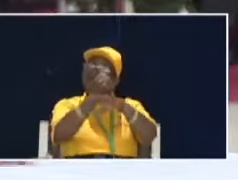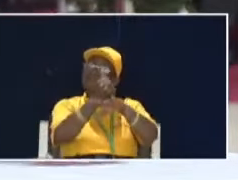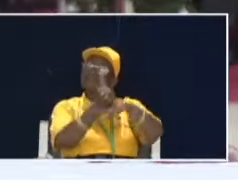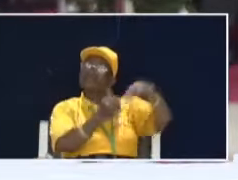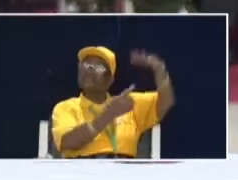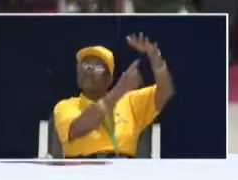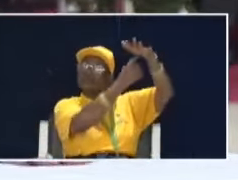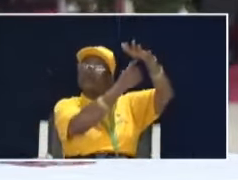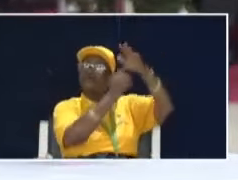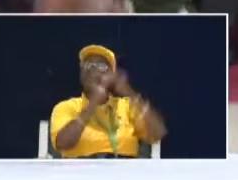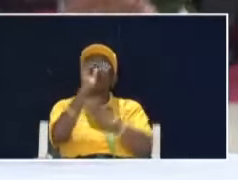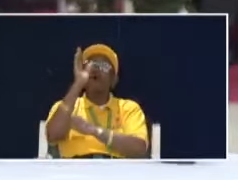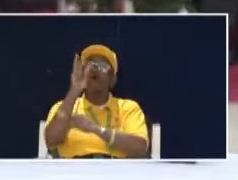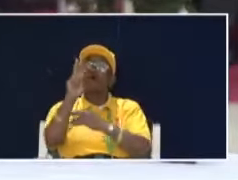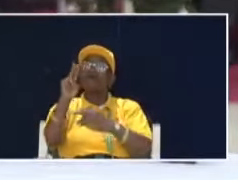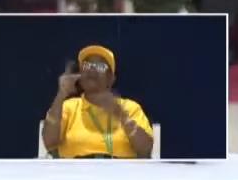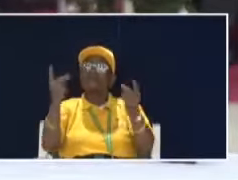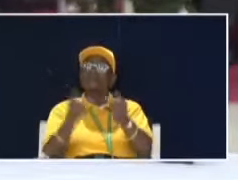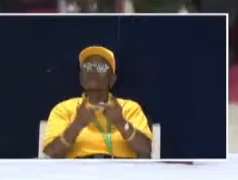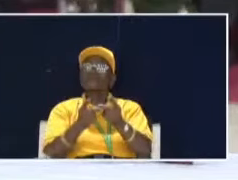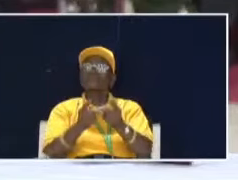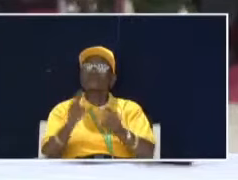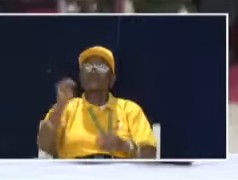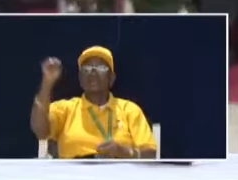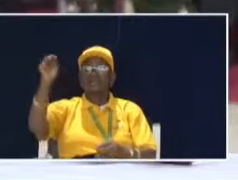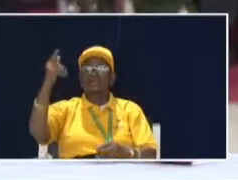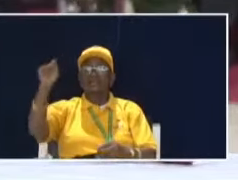The Almighty God systematically